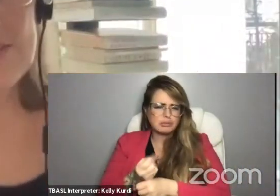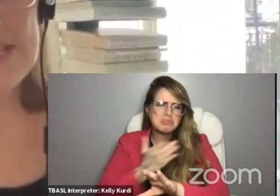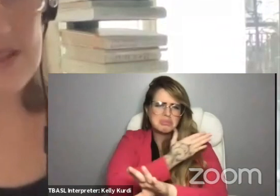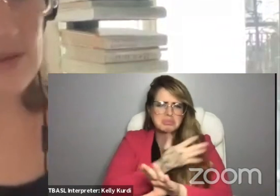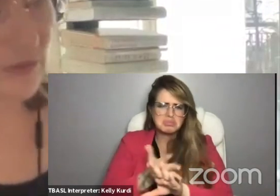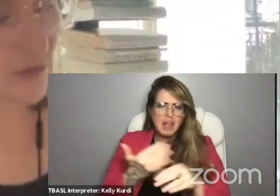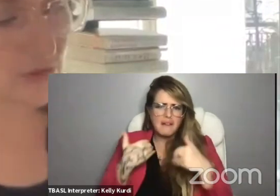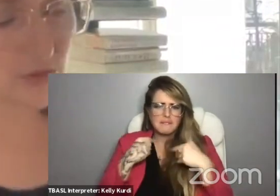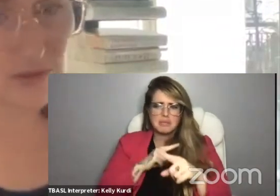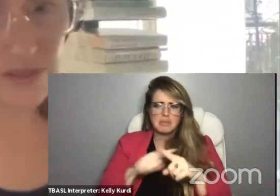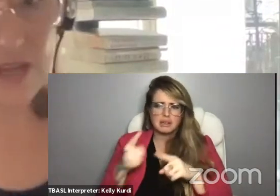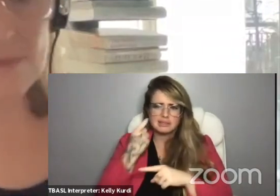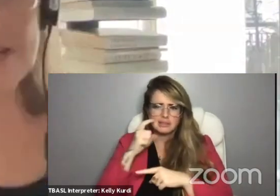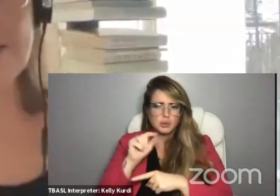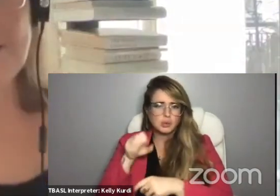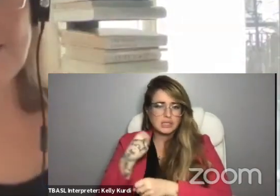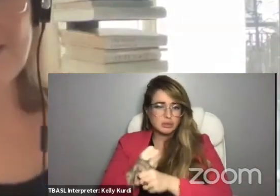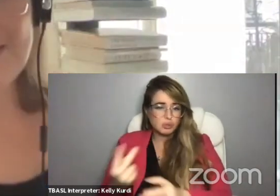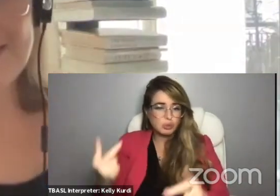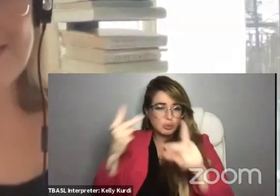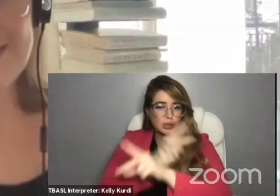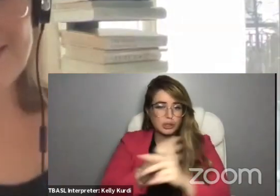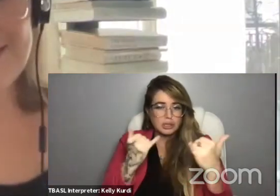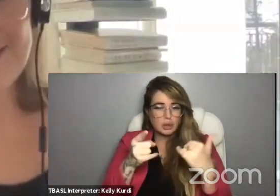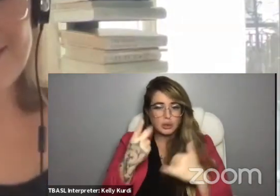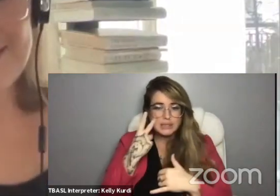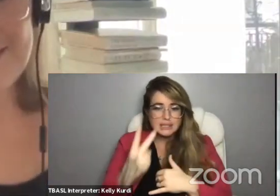and then you see those young monologues.